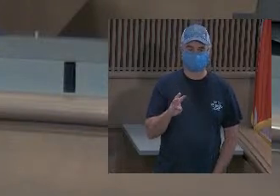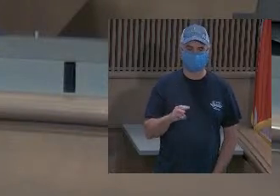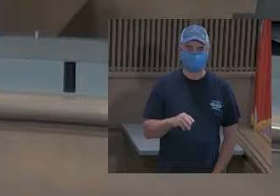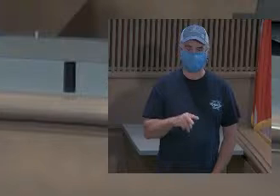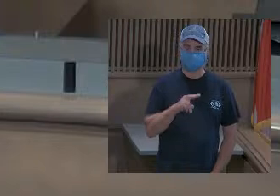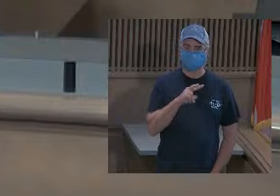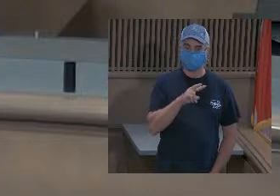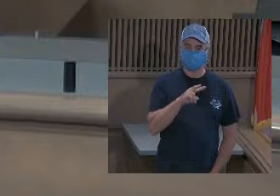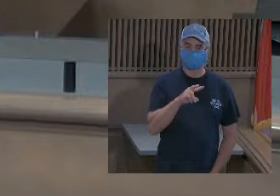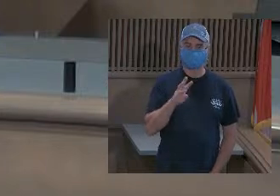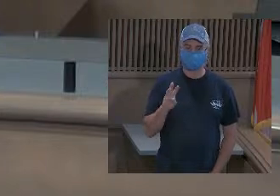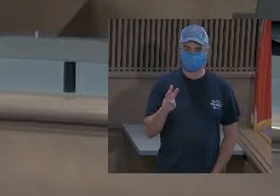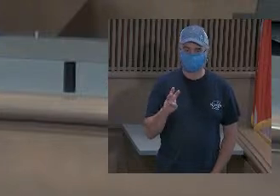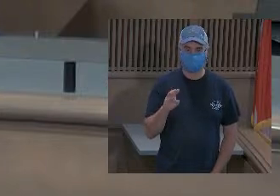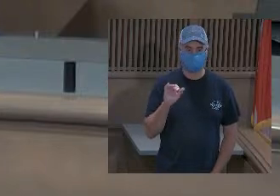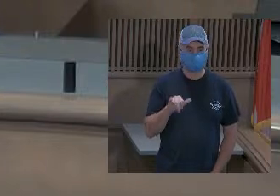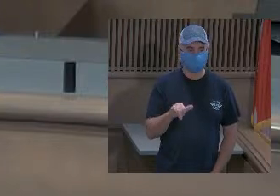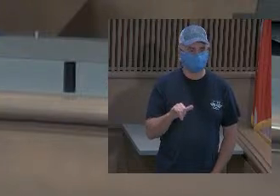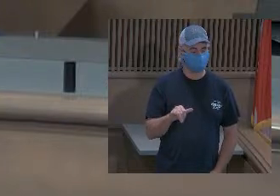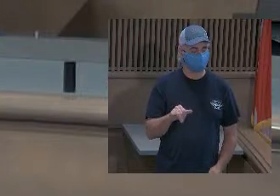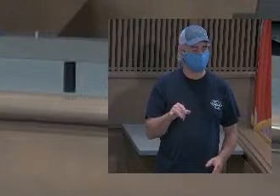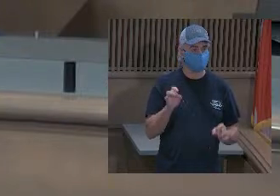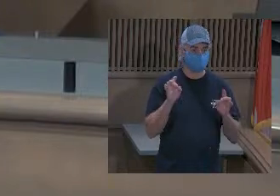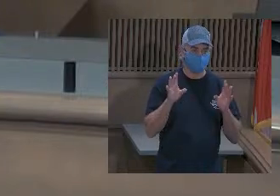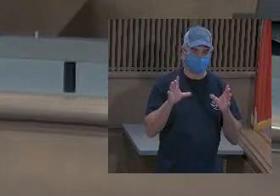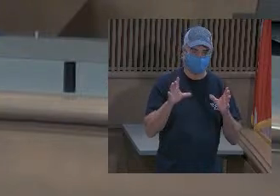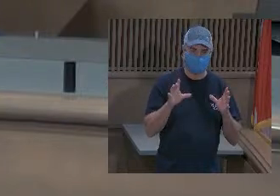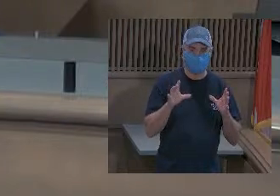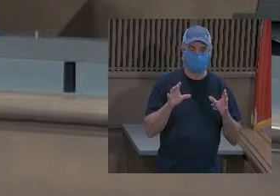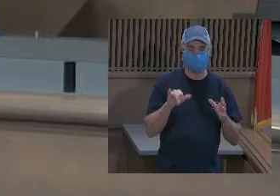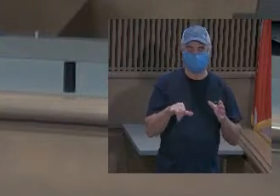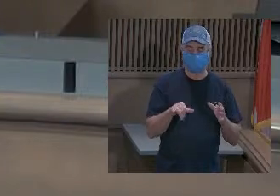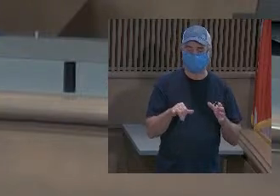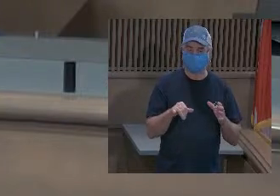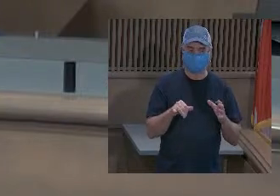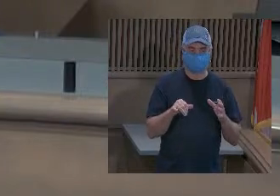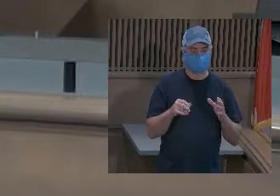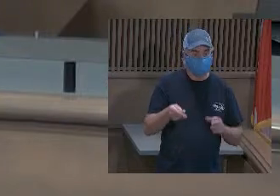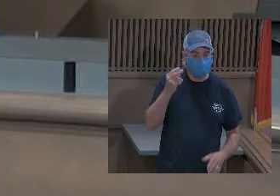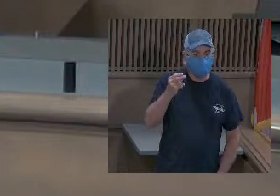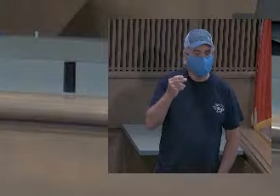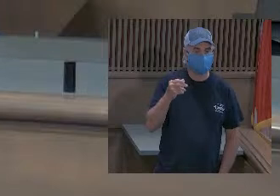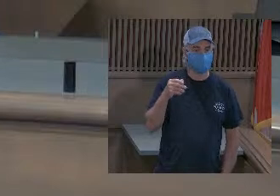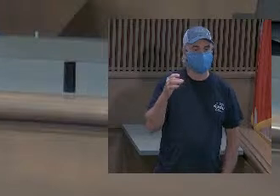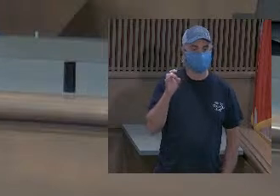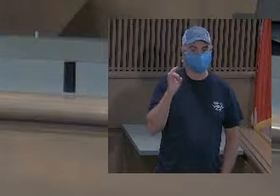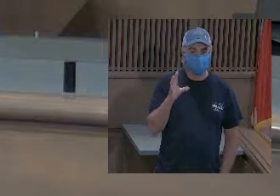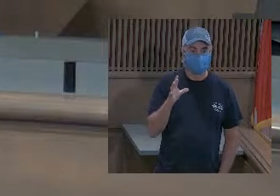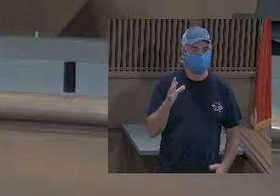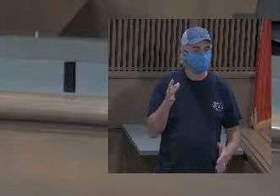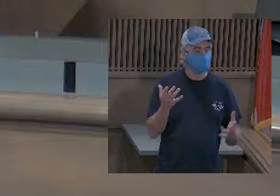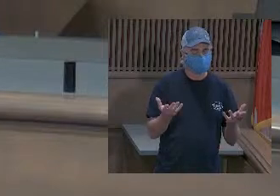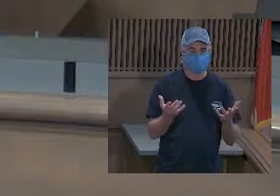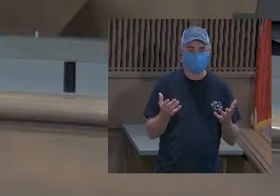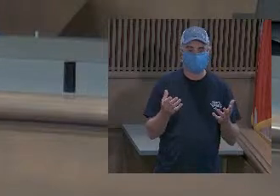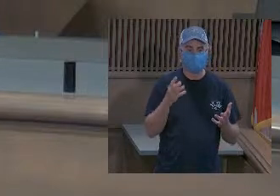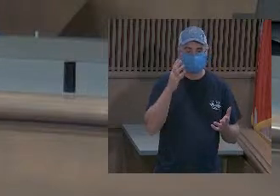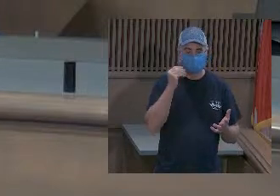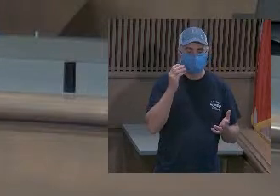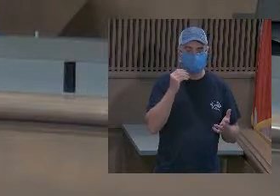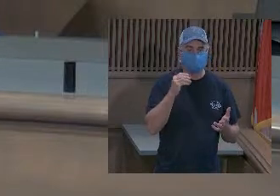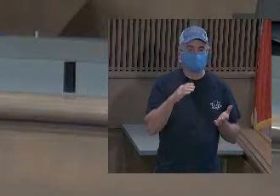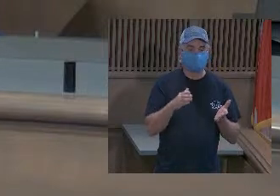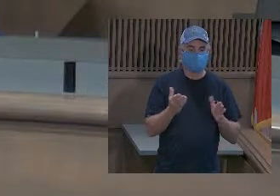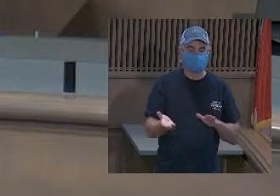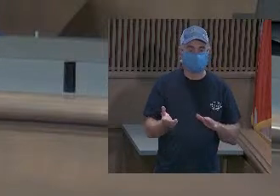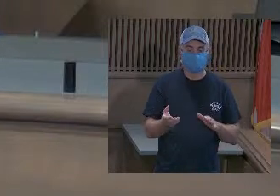people to lose in a week. It's 26 too many. And we are experiencing